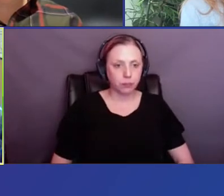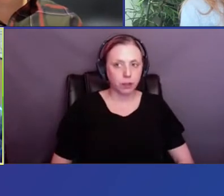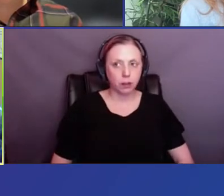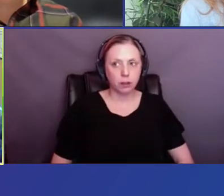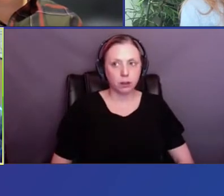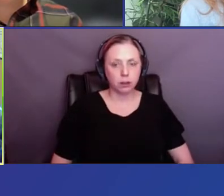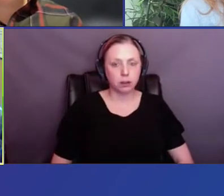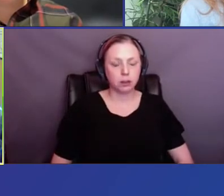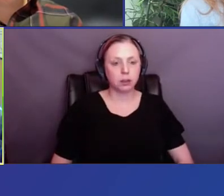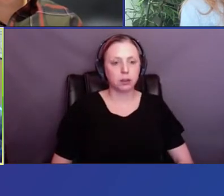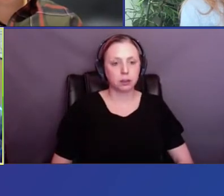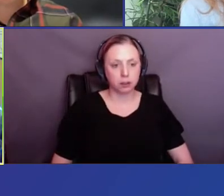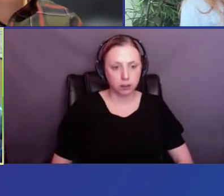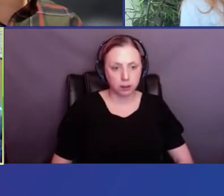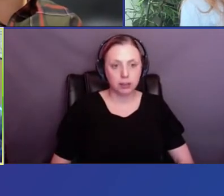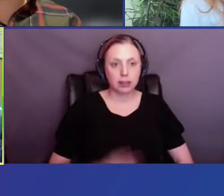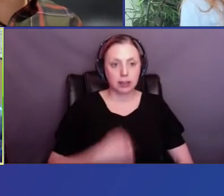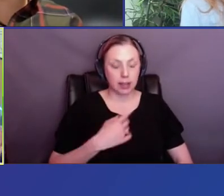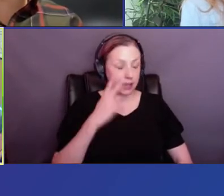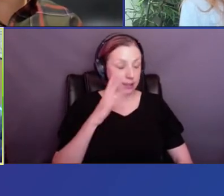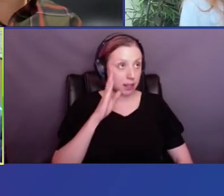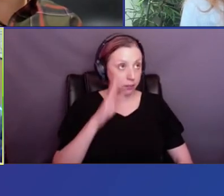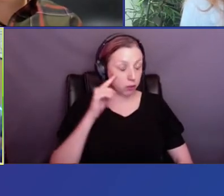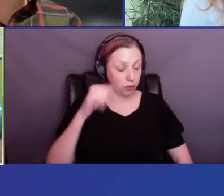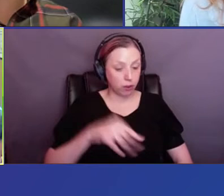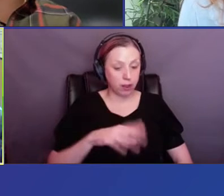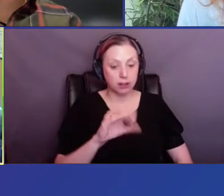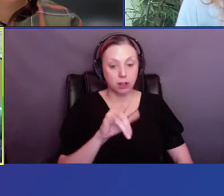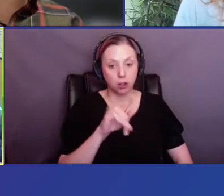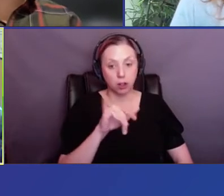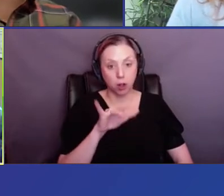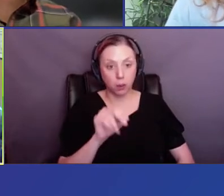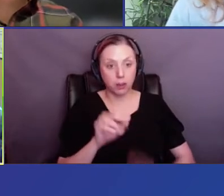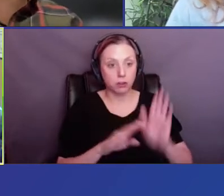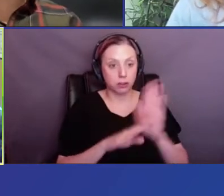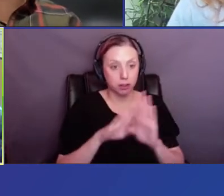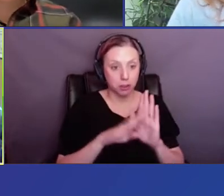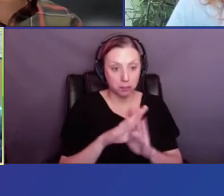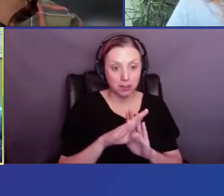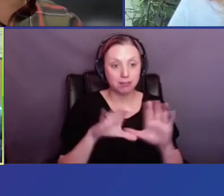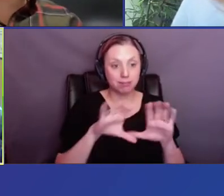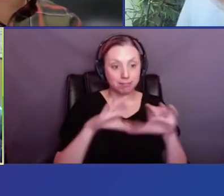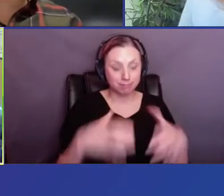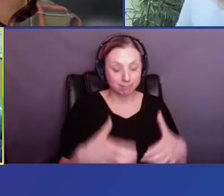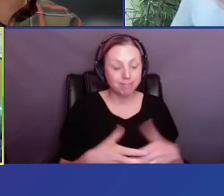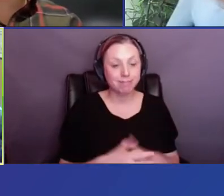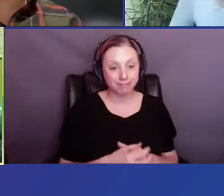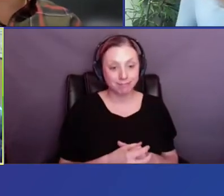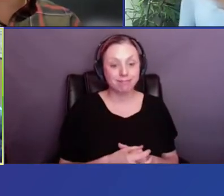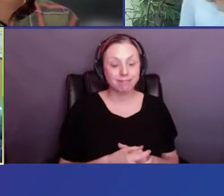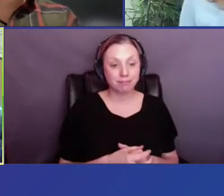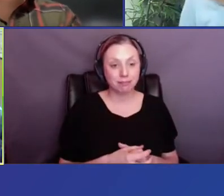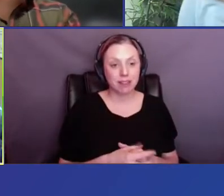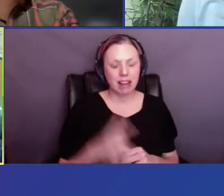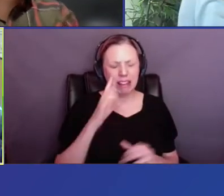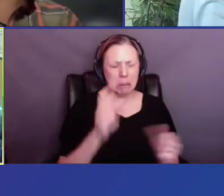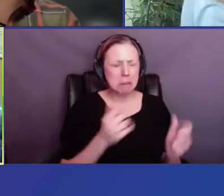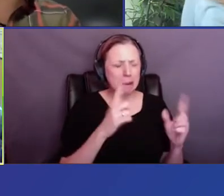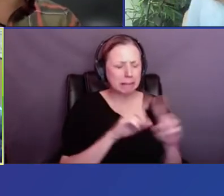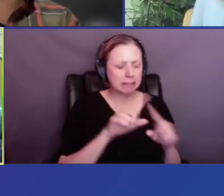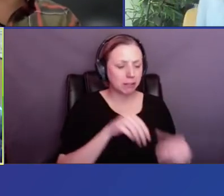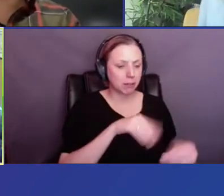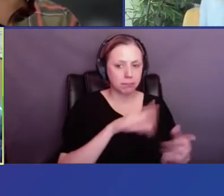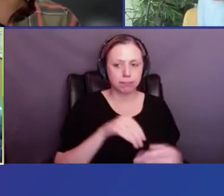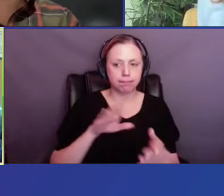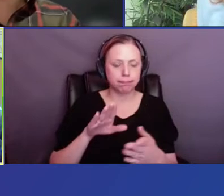I see a real future in this coalition building nonsense. So I think there's so many ways that we can be